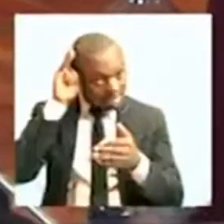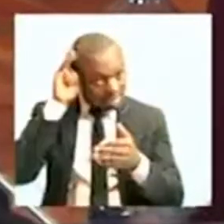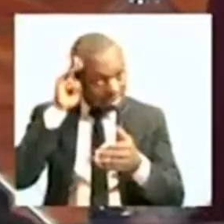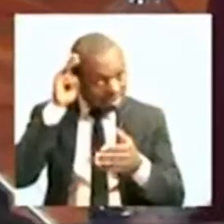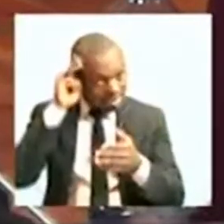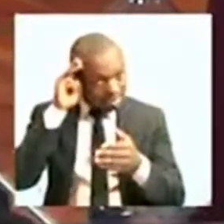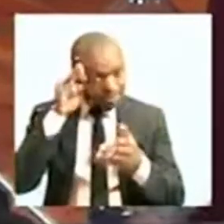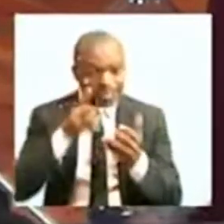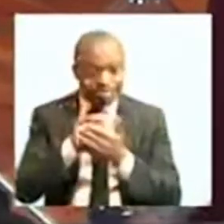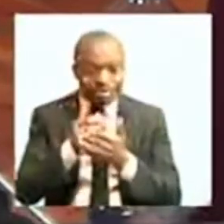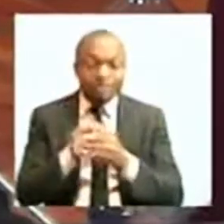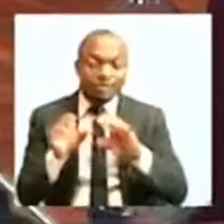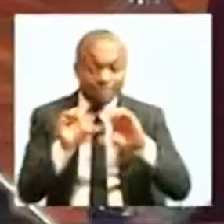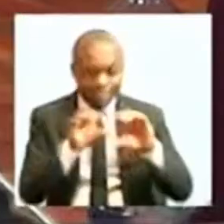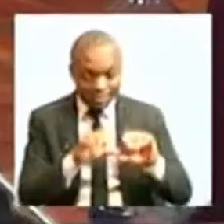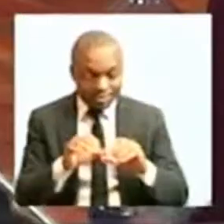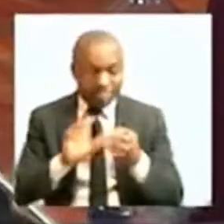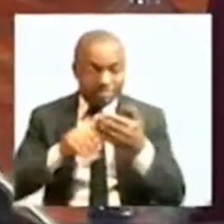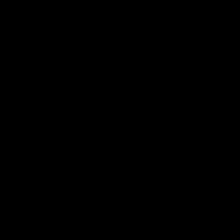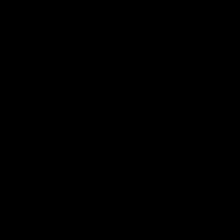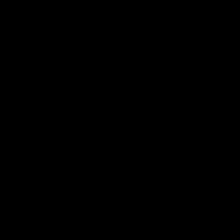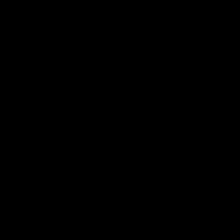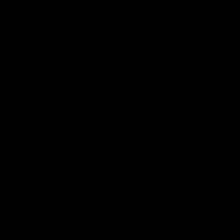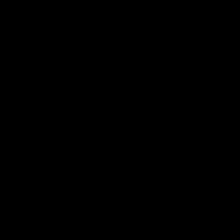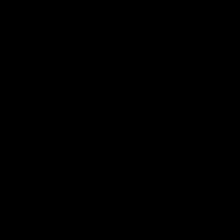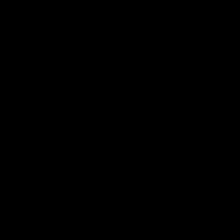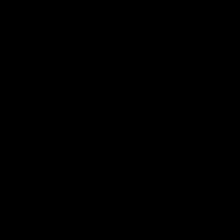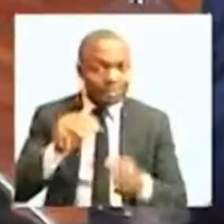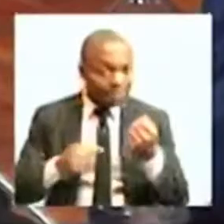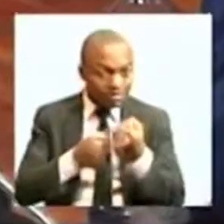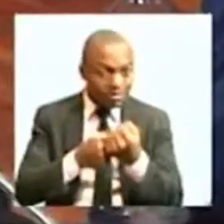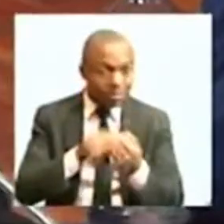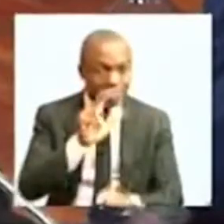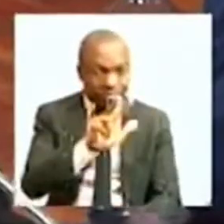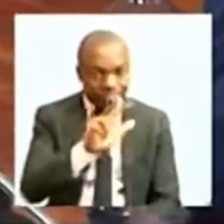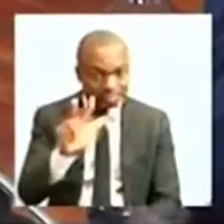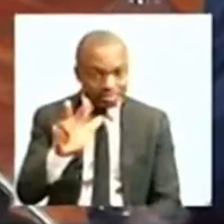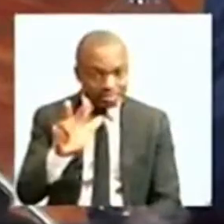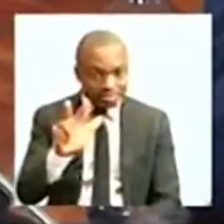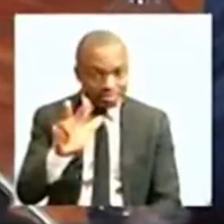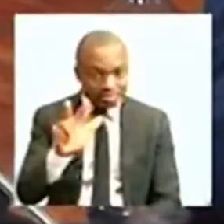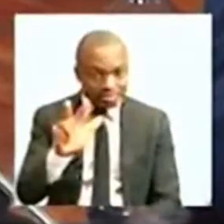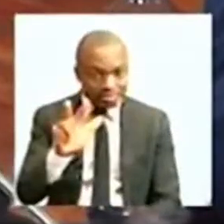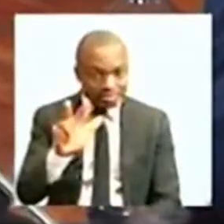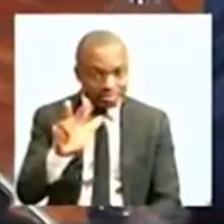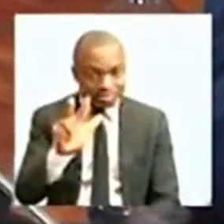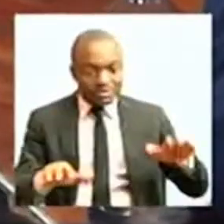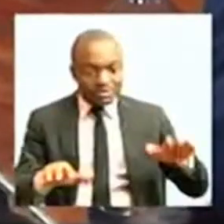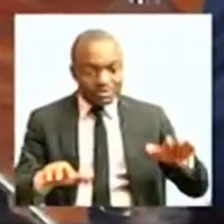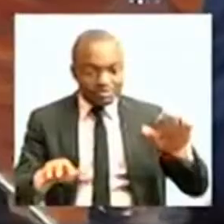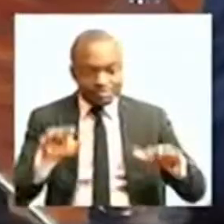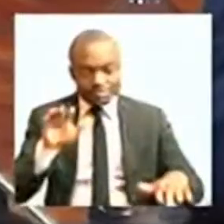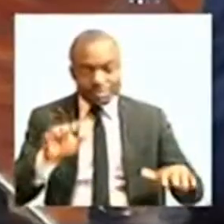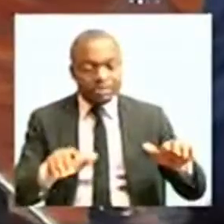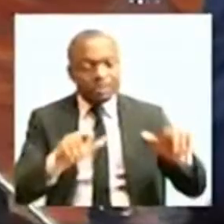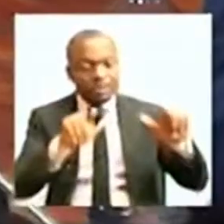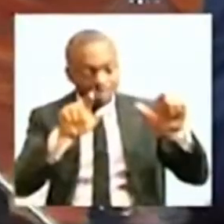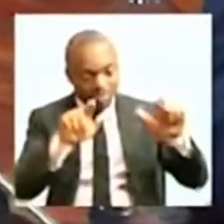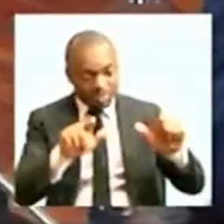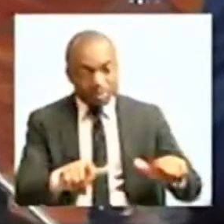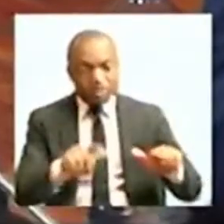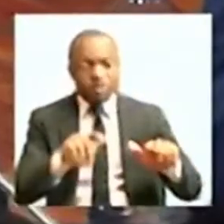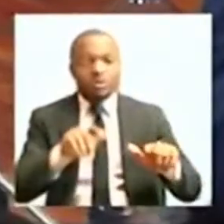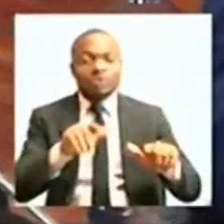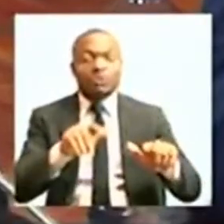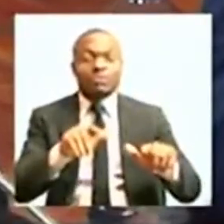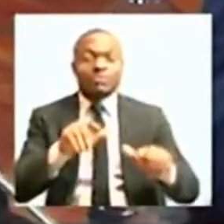of the 56, we funded about 33 thereabouts, because they're way below $1 million. Some of them